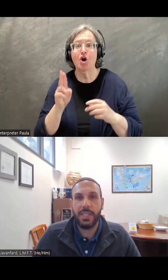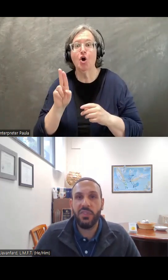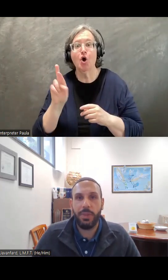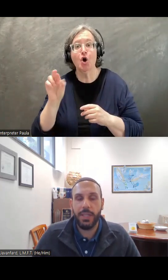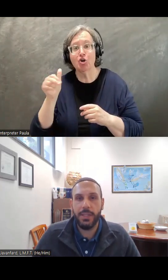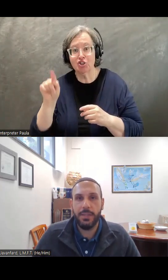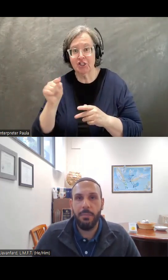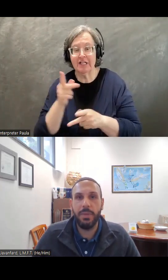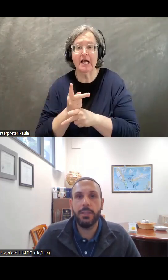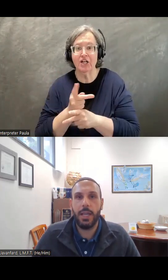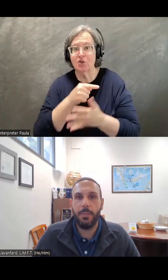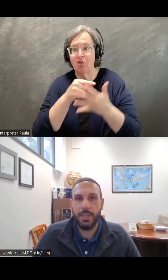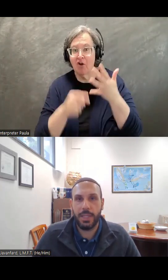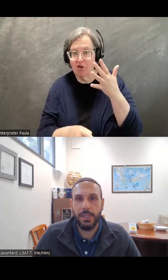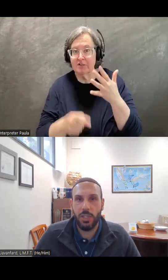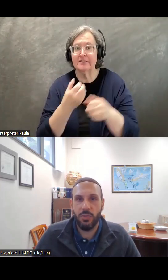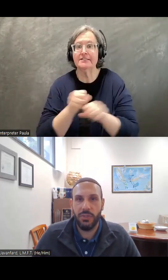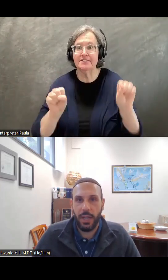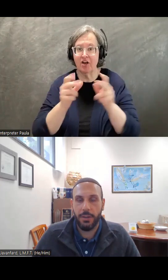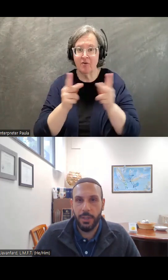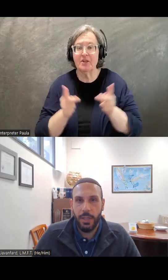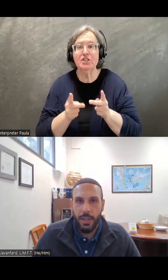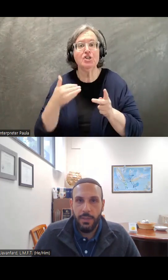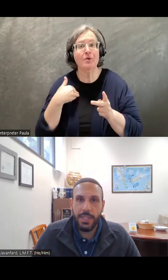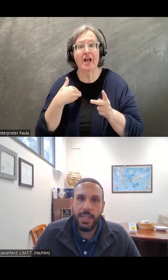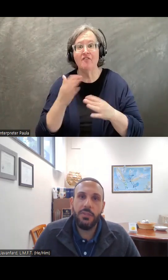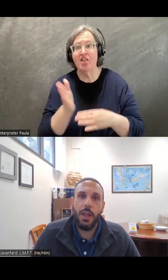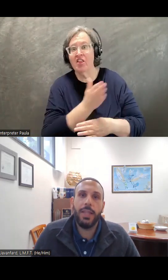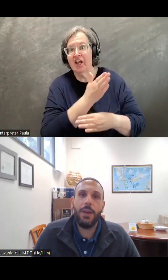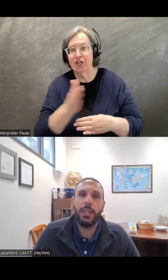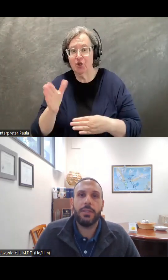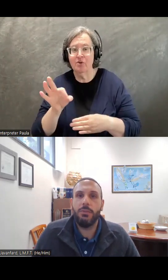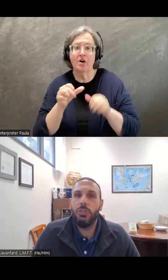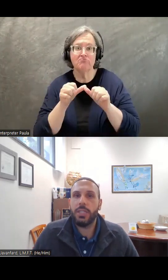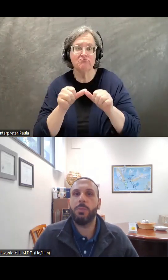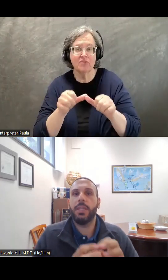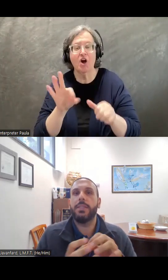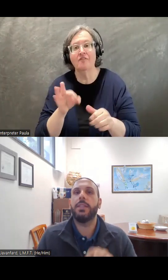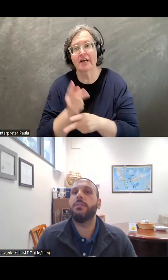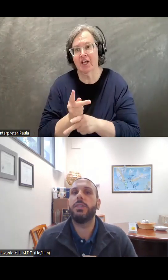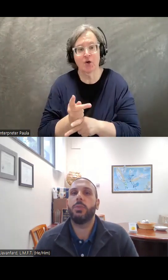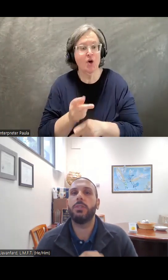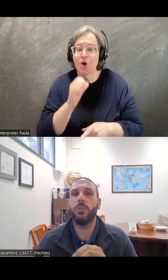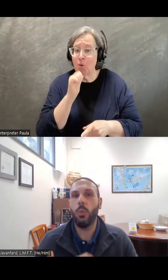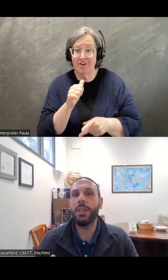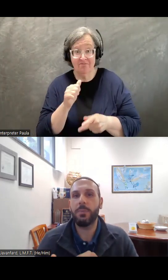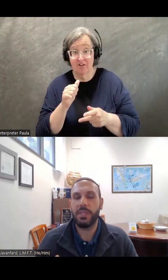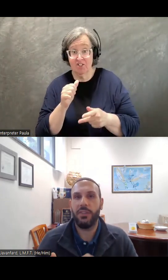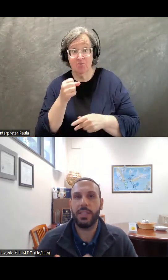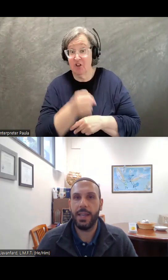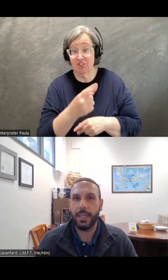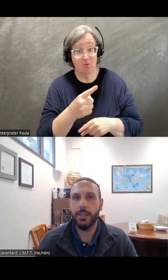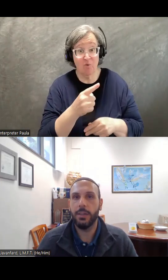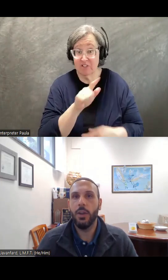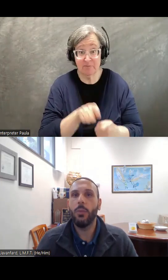aspect of safe places that build up this continuum of care. That instead of allowing us to just place the individual into one